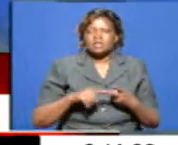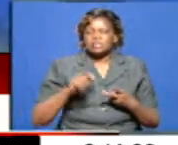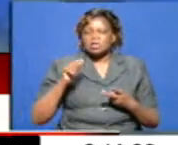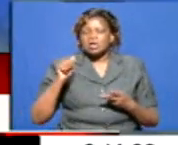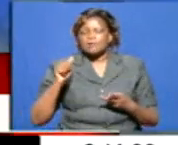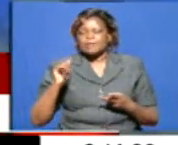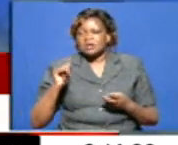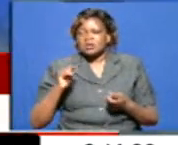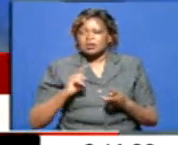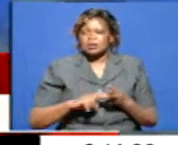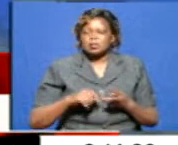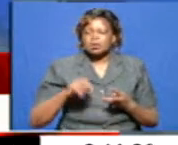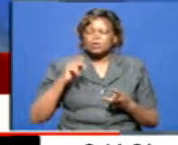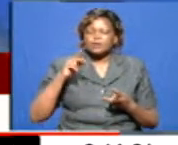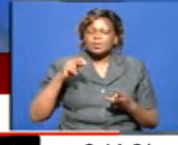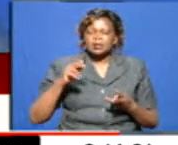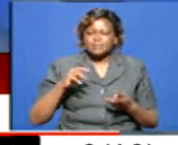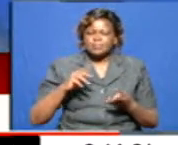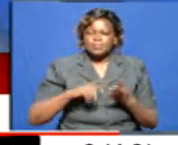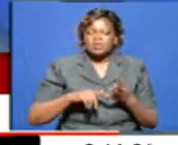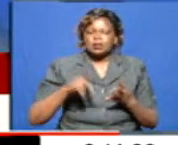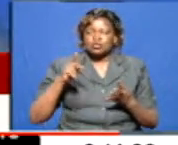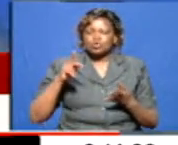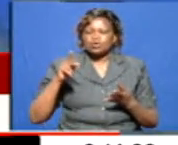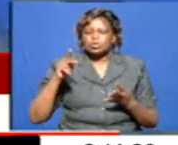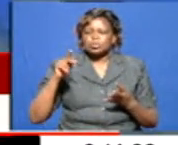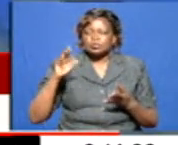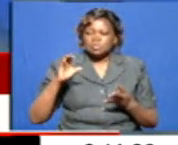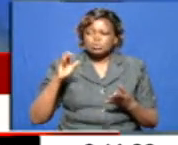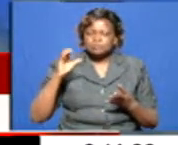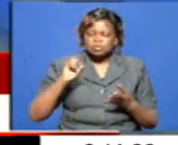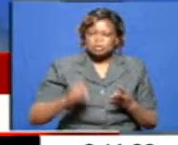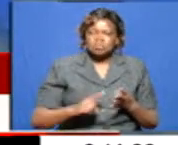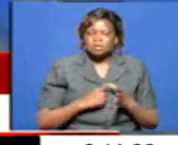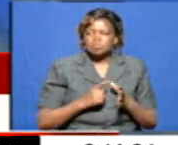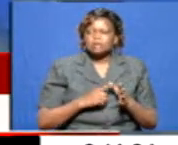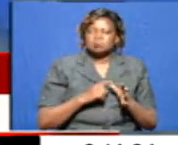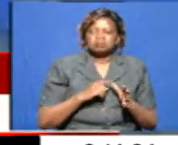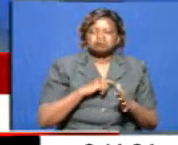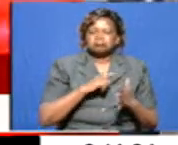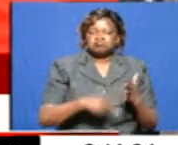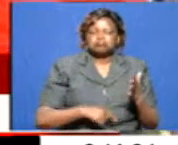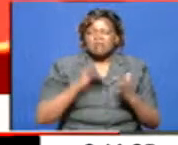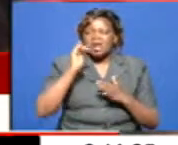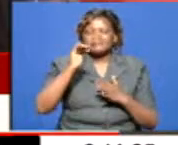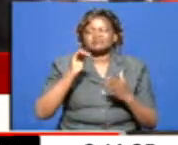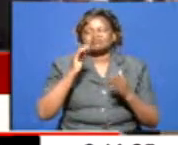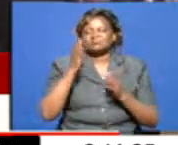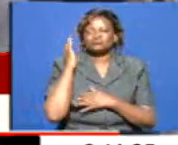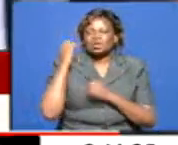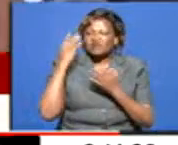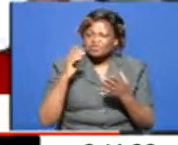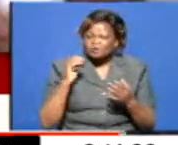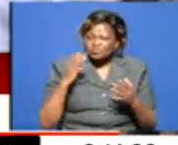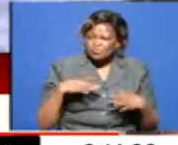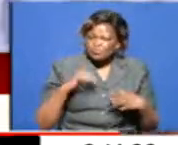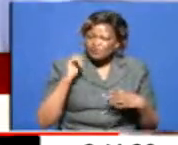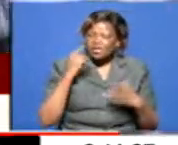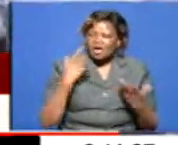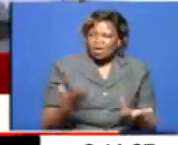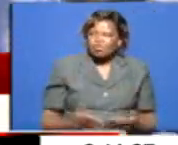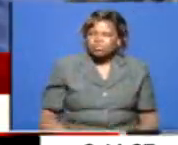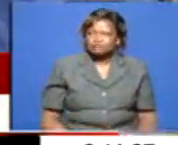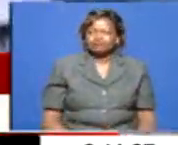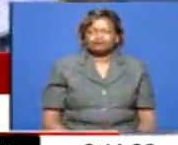Kituo cha Sheria and Law Society of Kenya question the manner security is provided to its citizens. The acts of forced